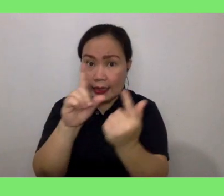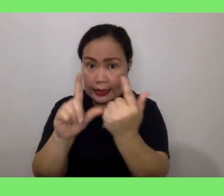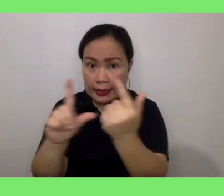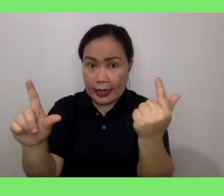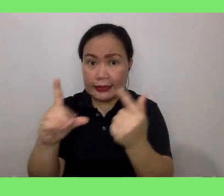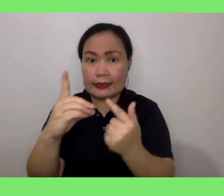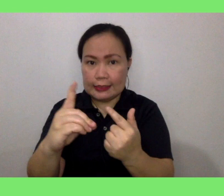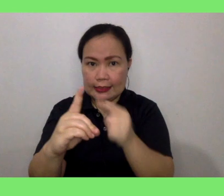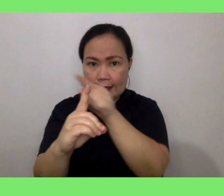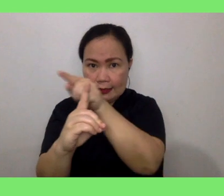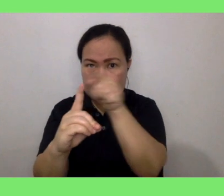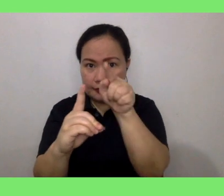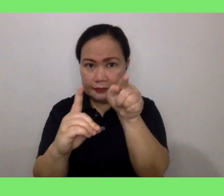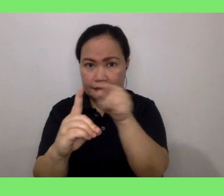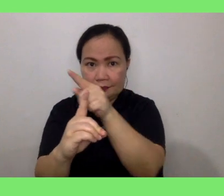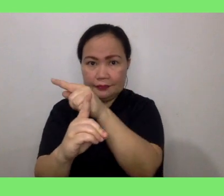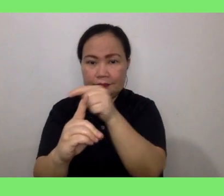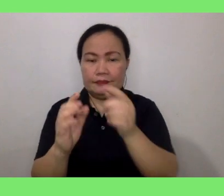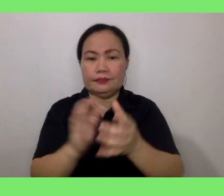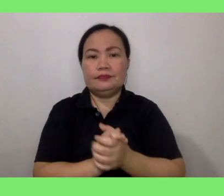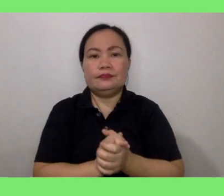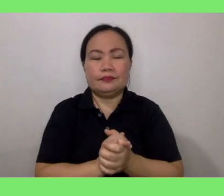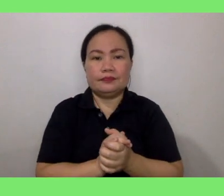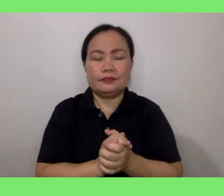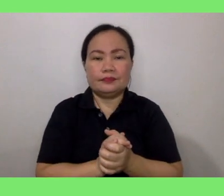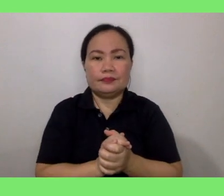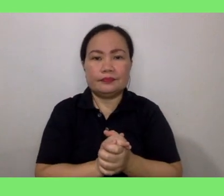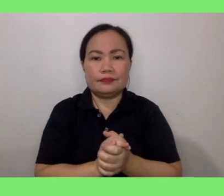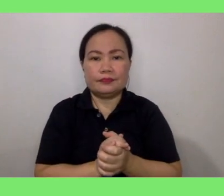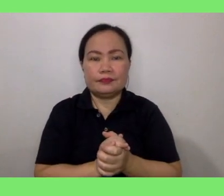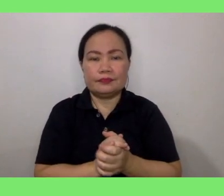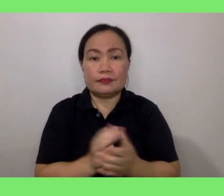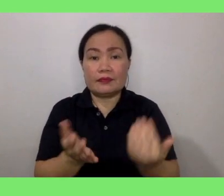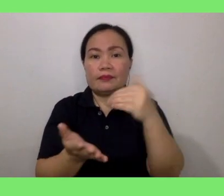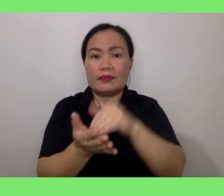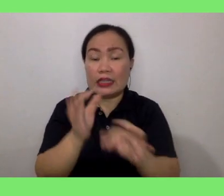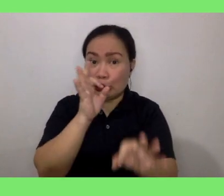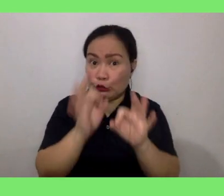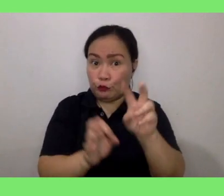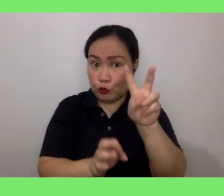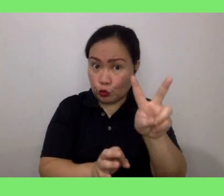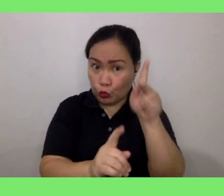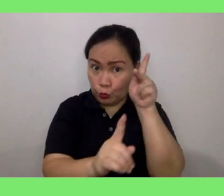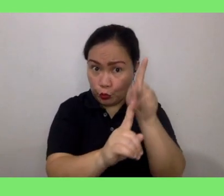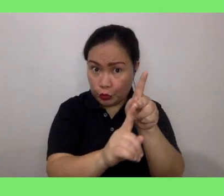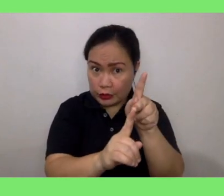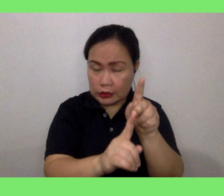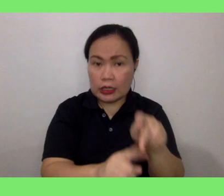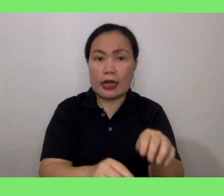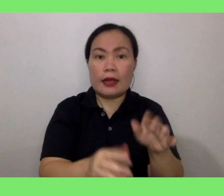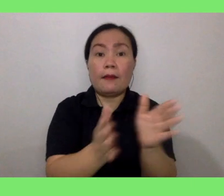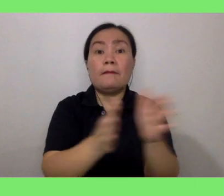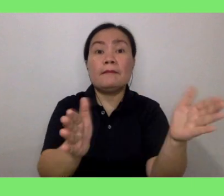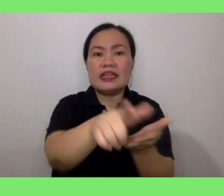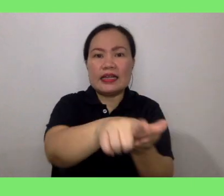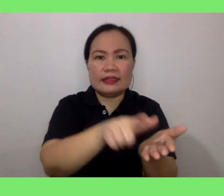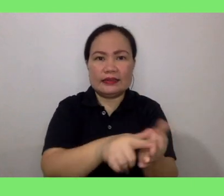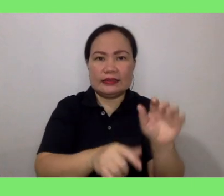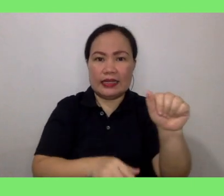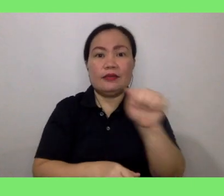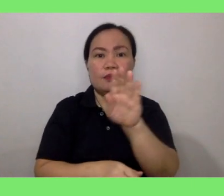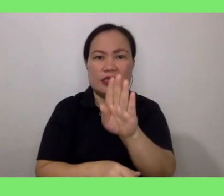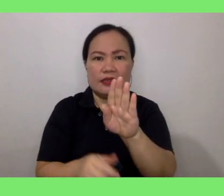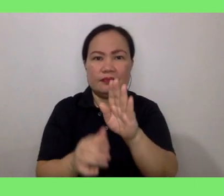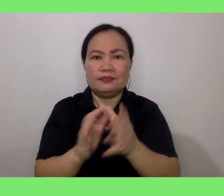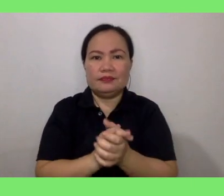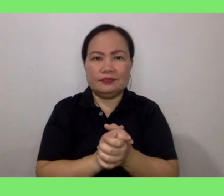letter siya. Okay? Pero kung ang gagamitin mo ay 2 points, since point yan, it must be capital letters.